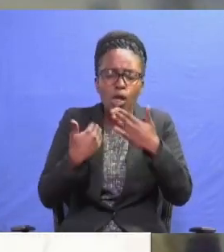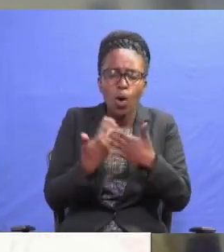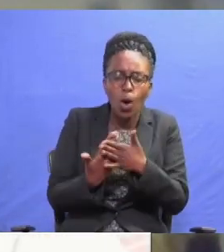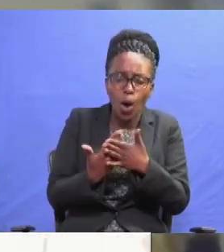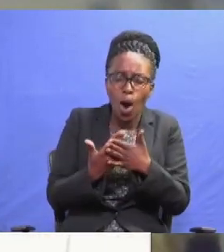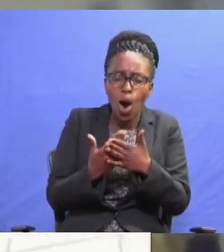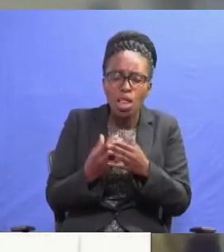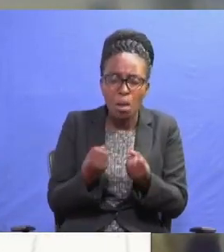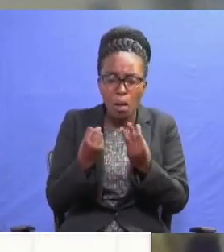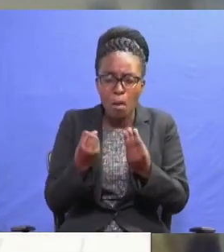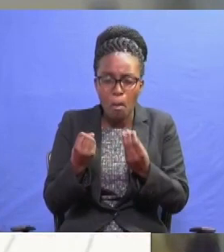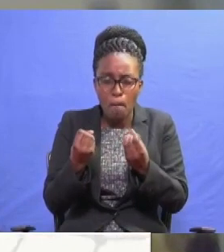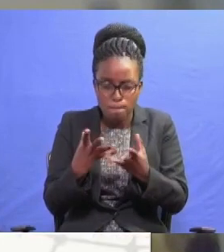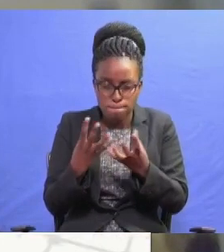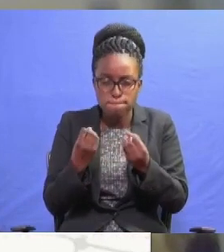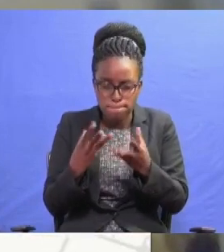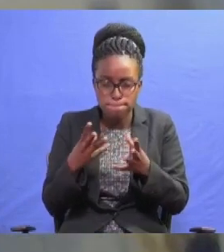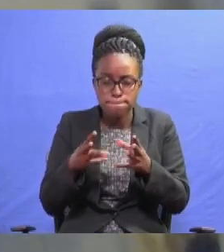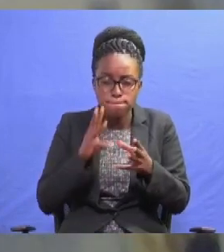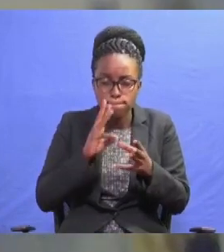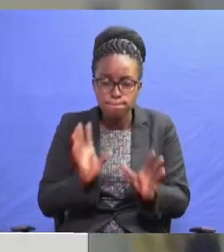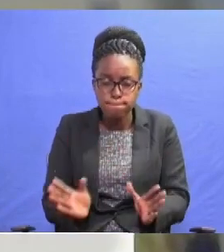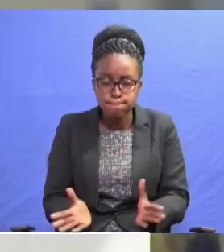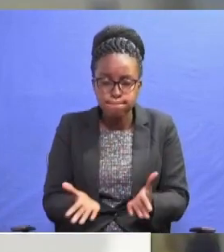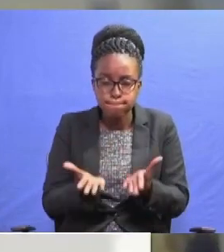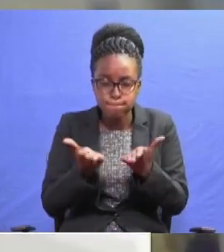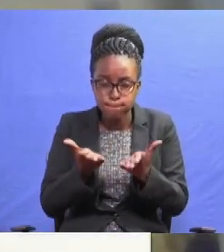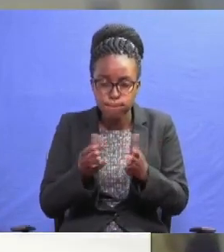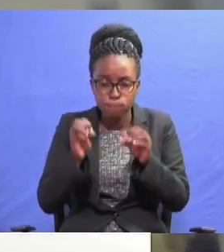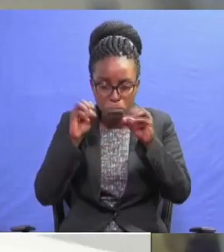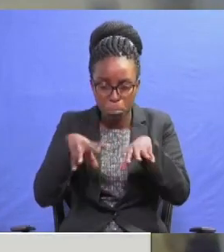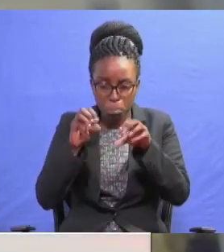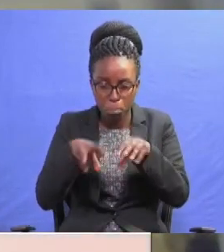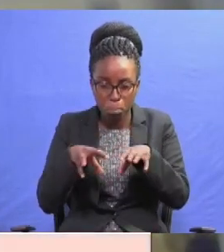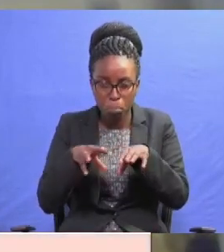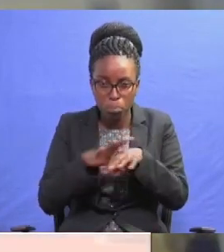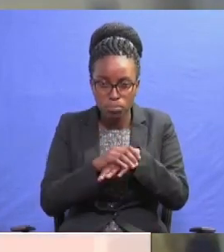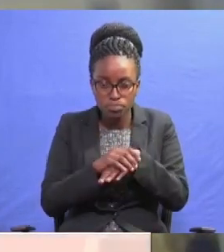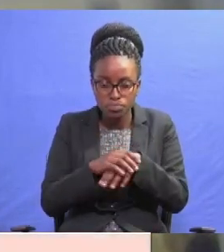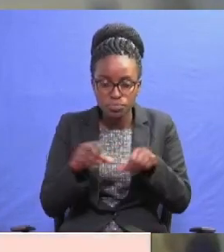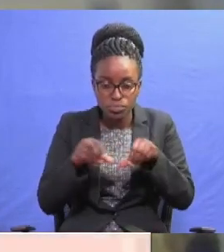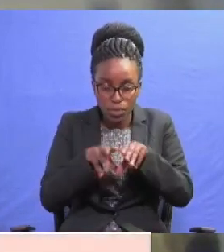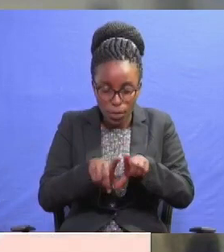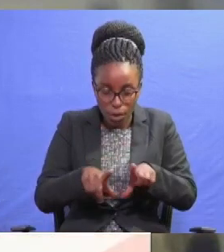of the water, much of the rainfall is not really remaining on the land. It's just running off the land, and